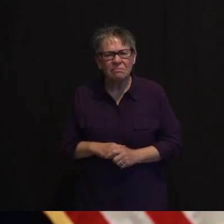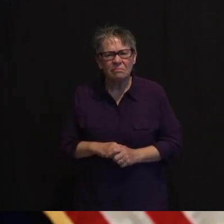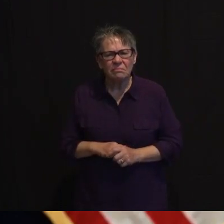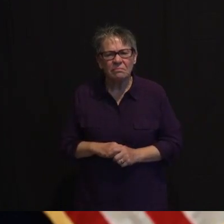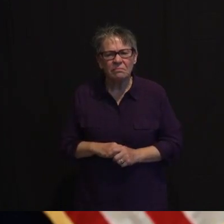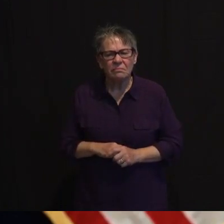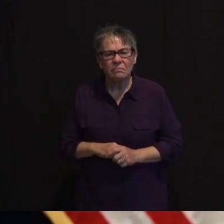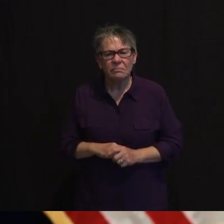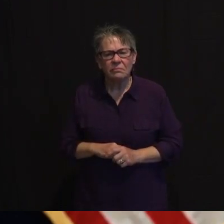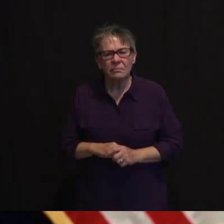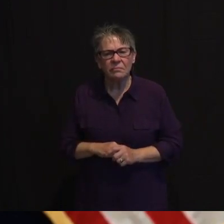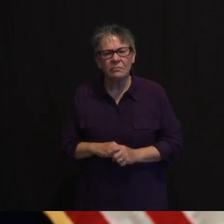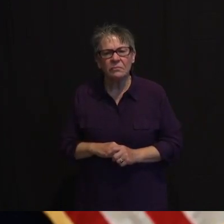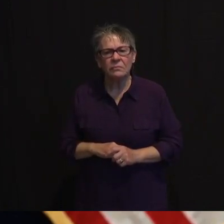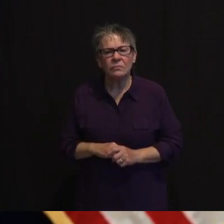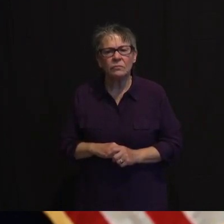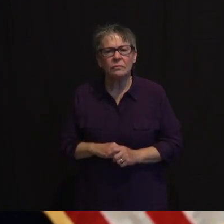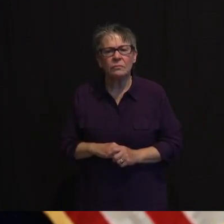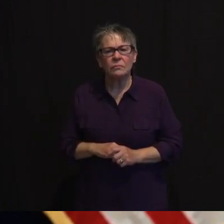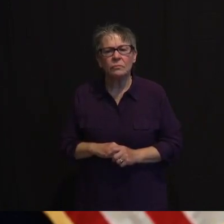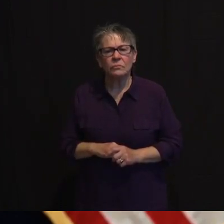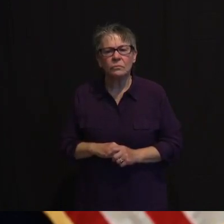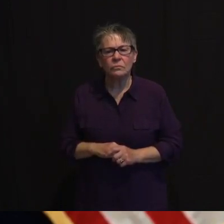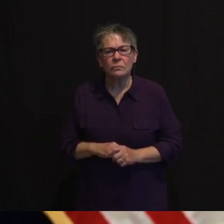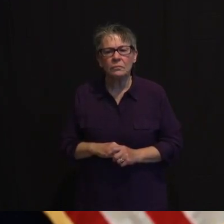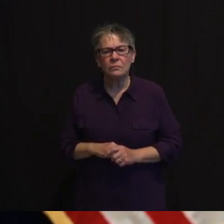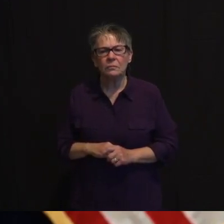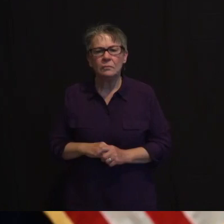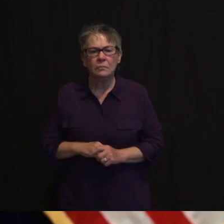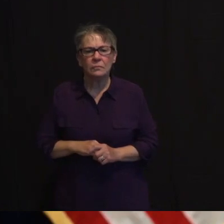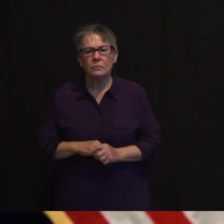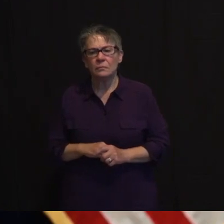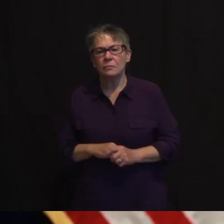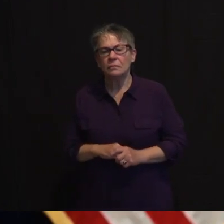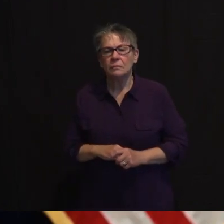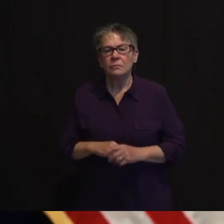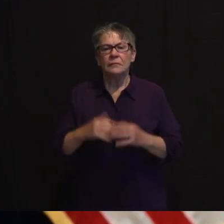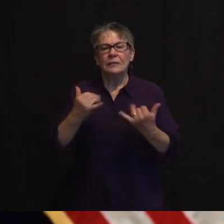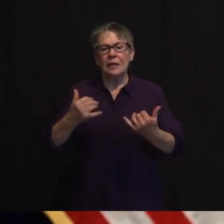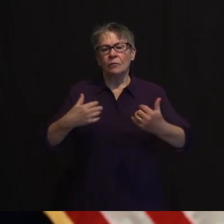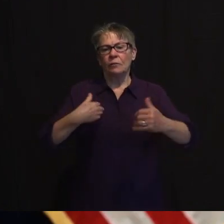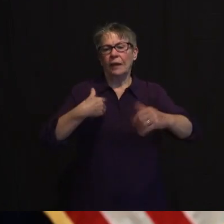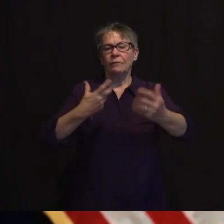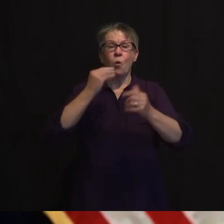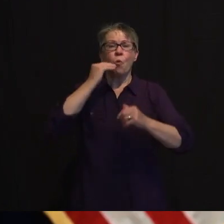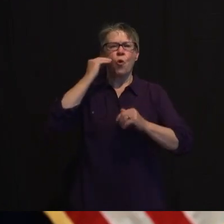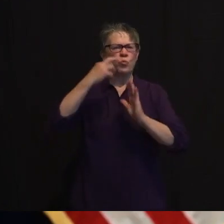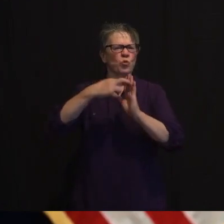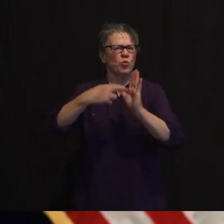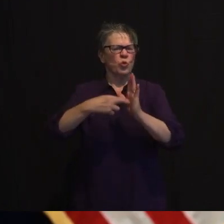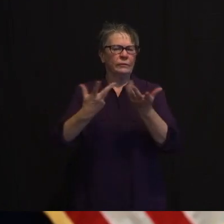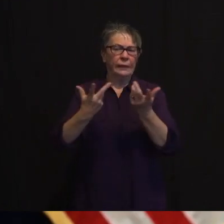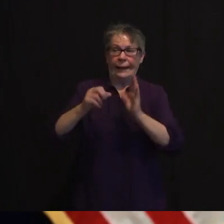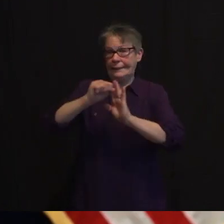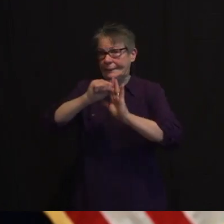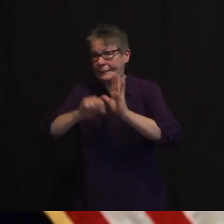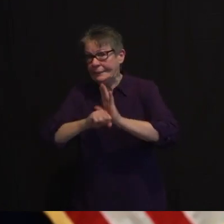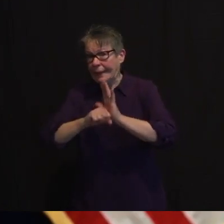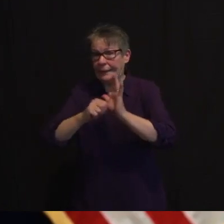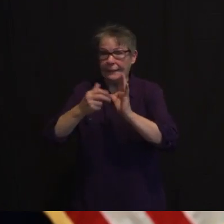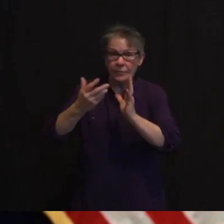is an extraordinary source of pride for our communities, but it is also as a infrastructure, some days